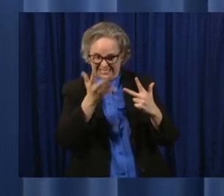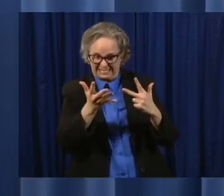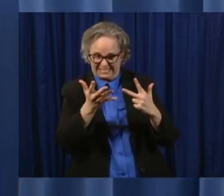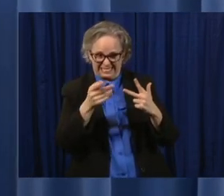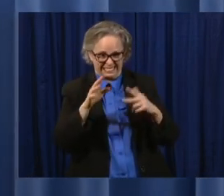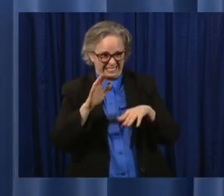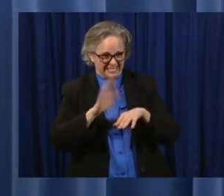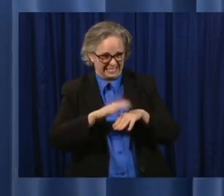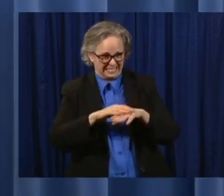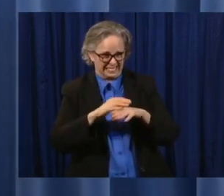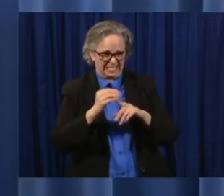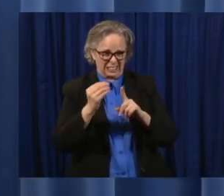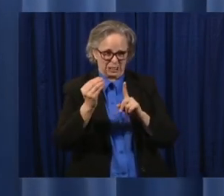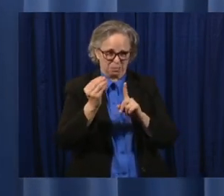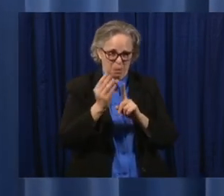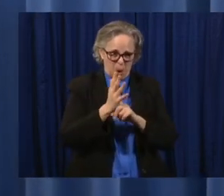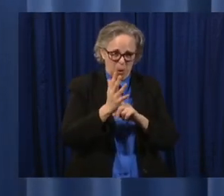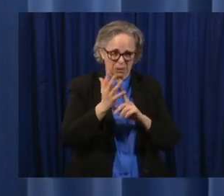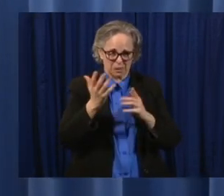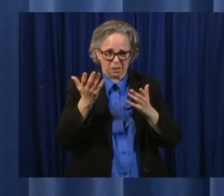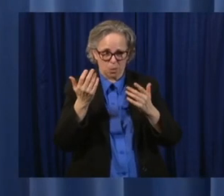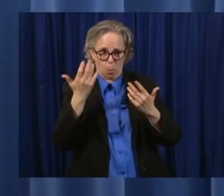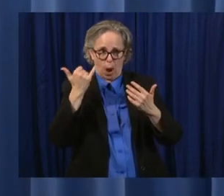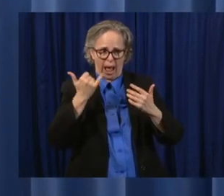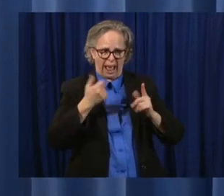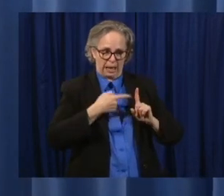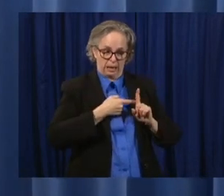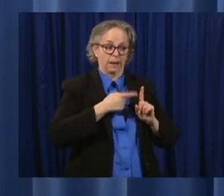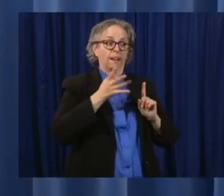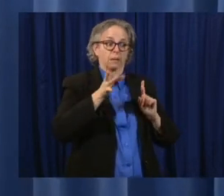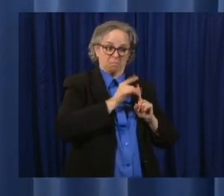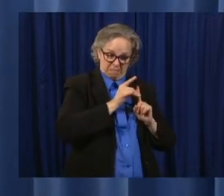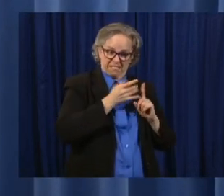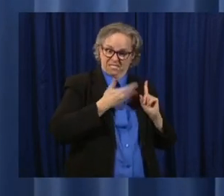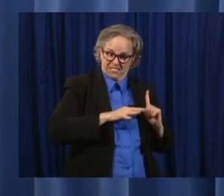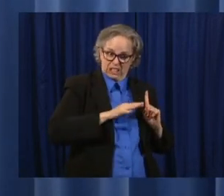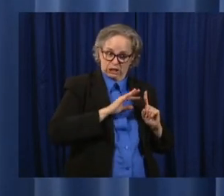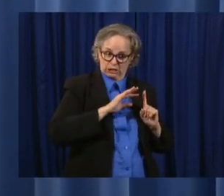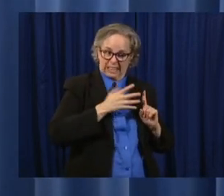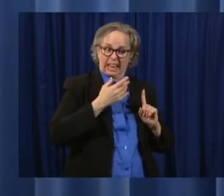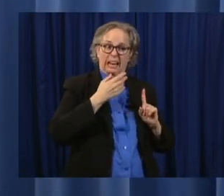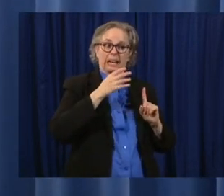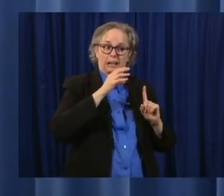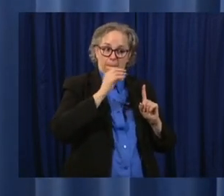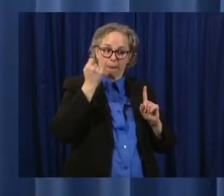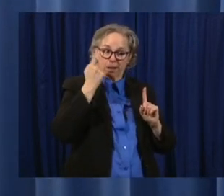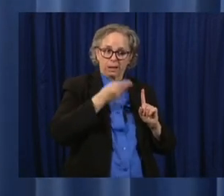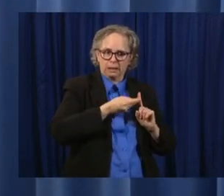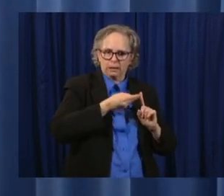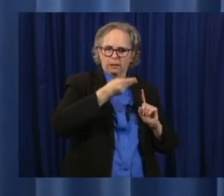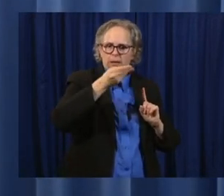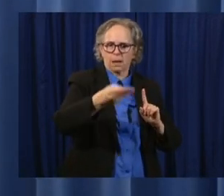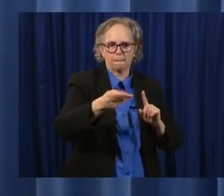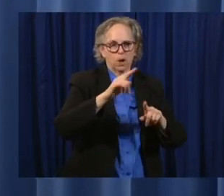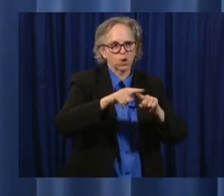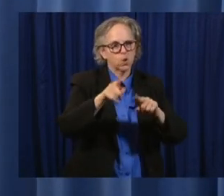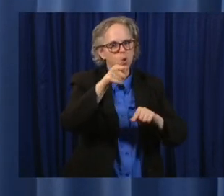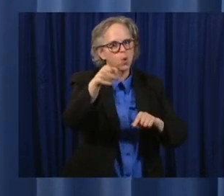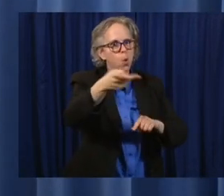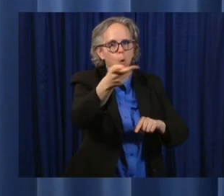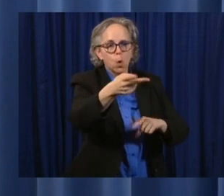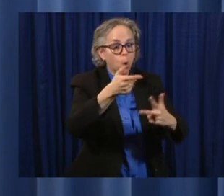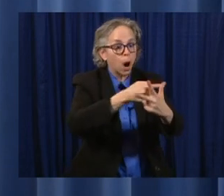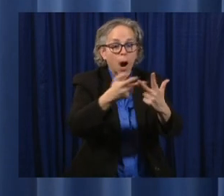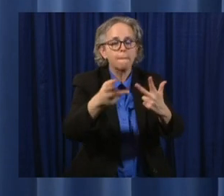somebody who has confirmed COVID-19, and you really need to quarantine for the next 2 weeks. You shouldn't go out